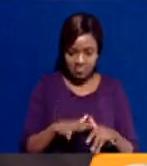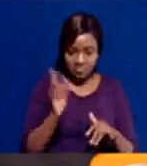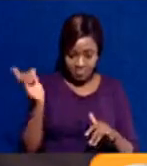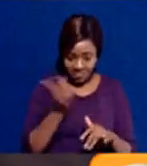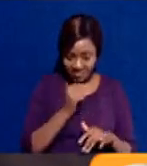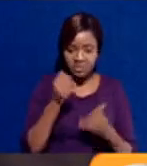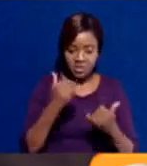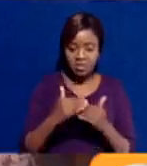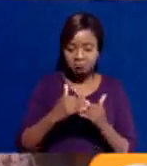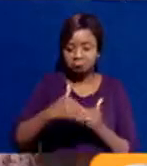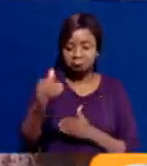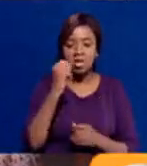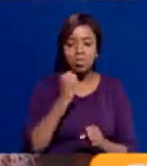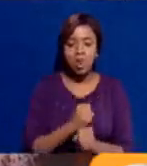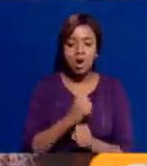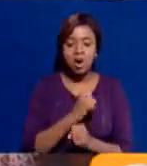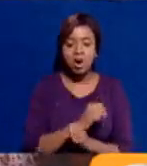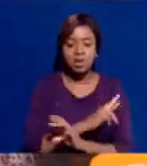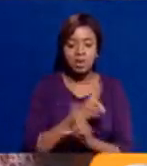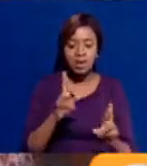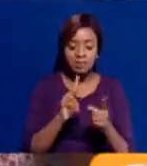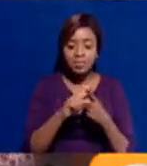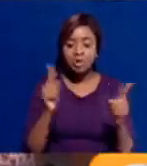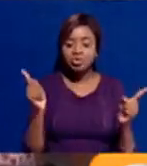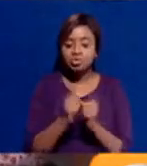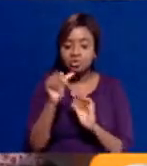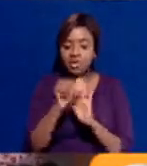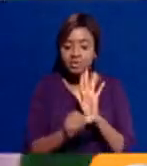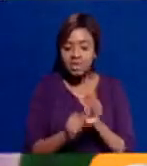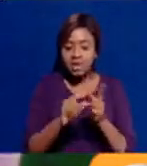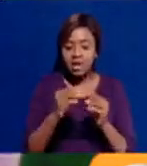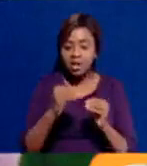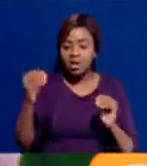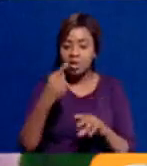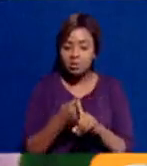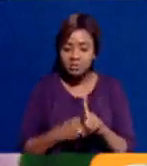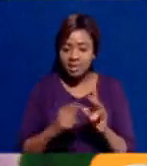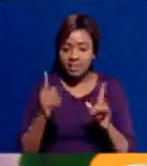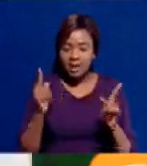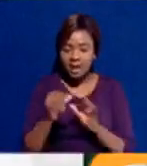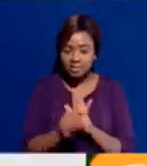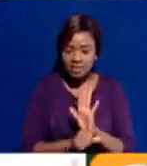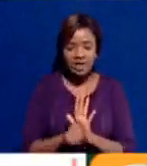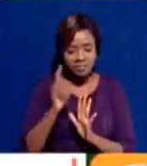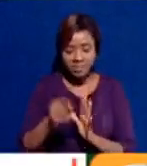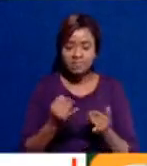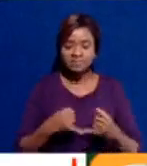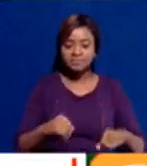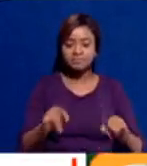and ensure the short-term, medium, and long-term agenda were all set in motion. Hiyo kazi mumetupatia.